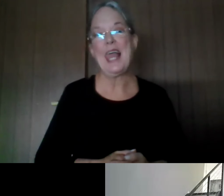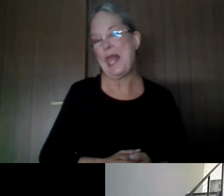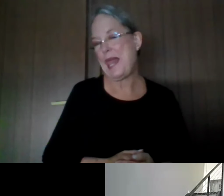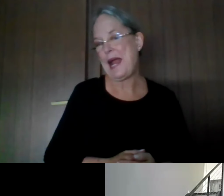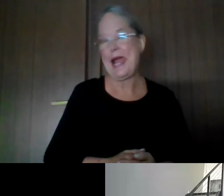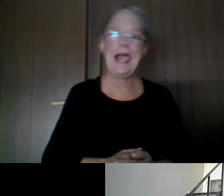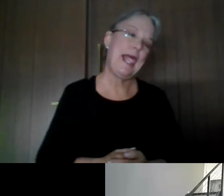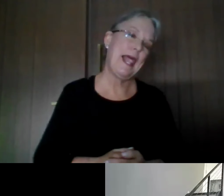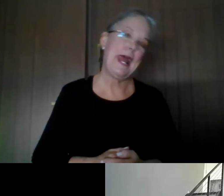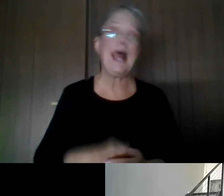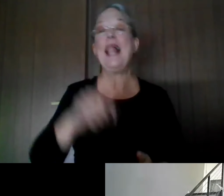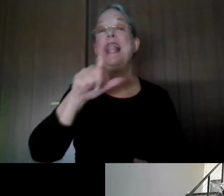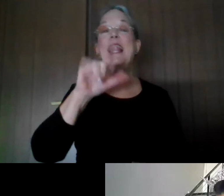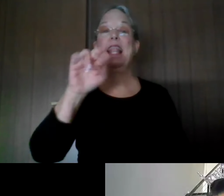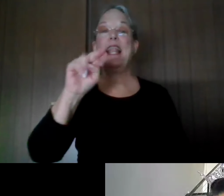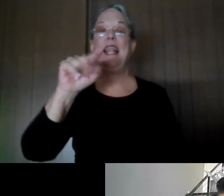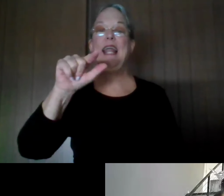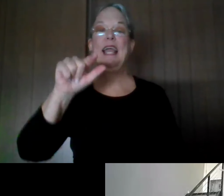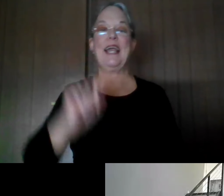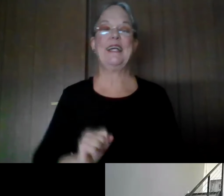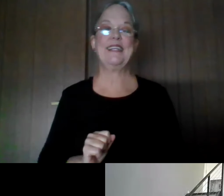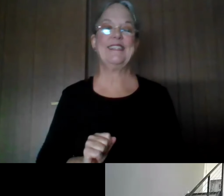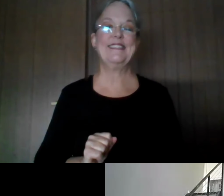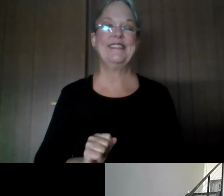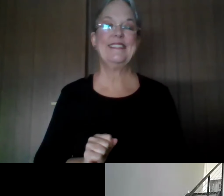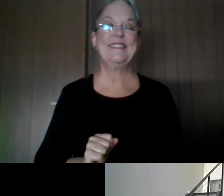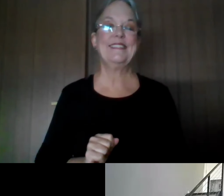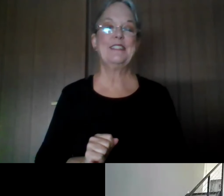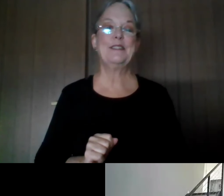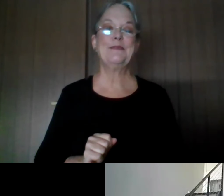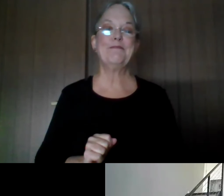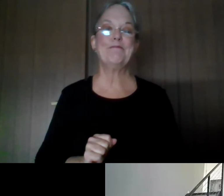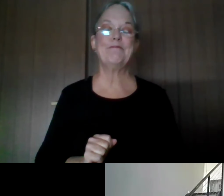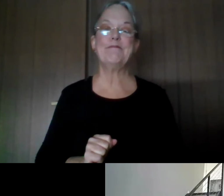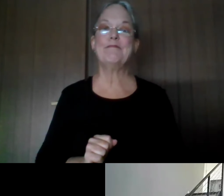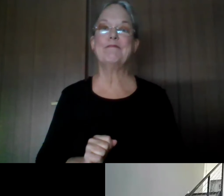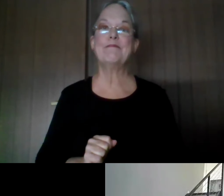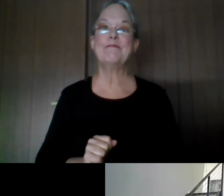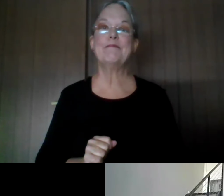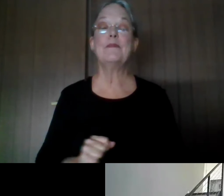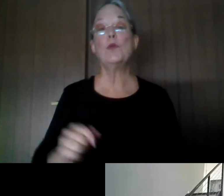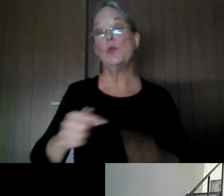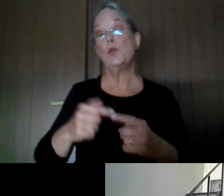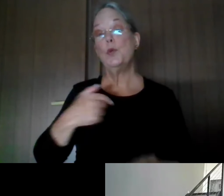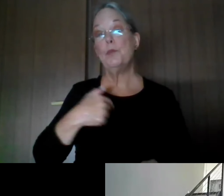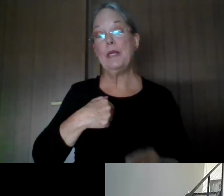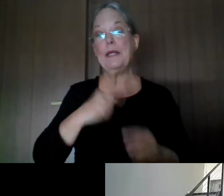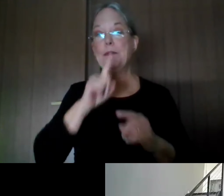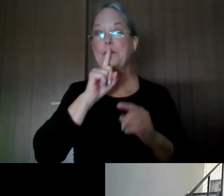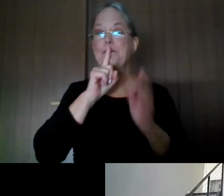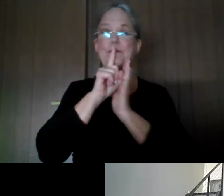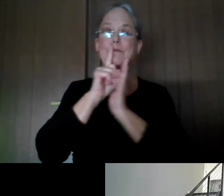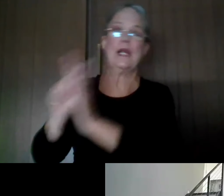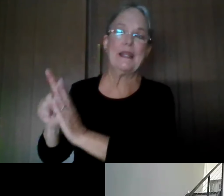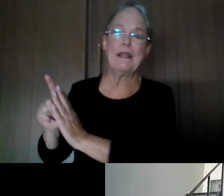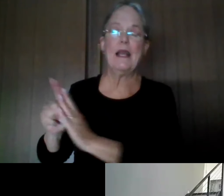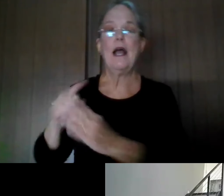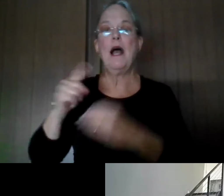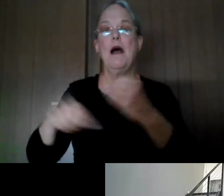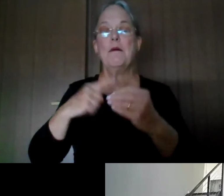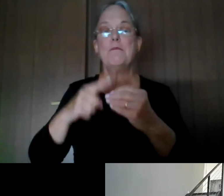Well, Ling, first one to say on that. All right. So to me, breaking the silence about dating